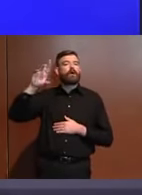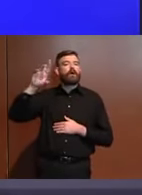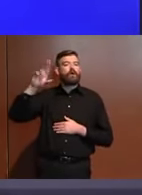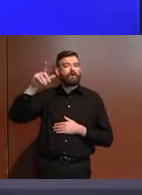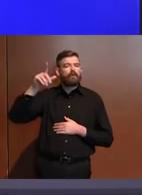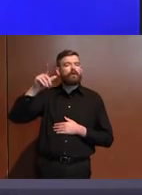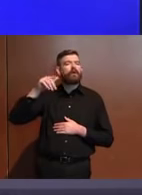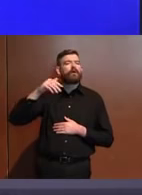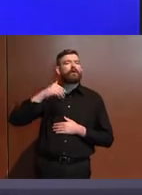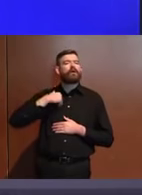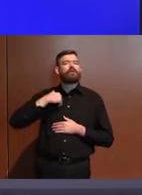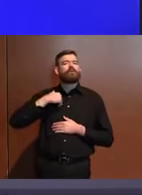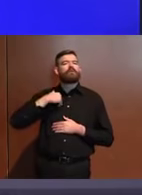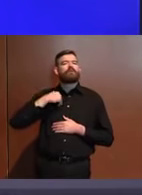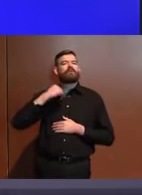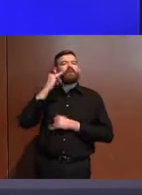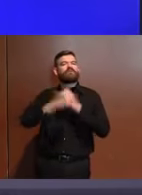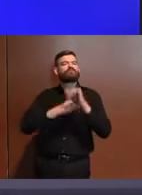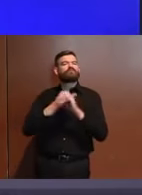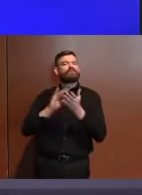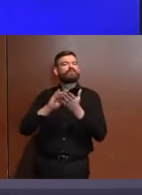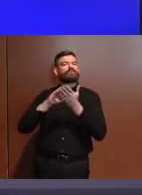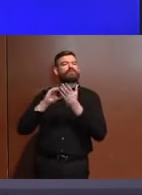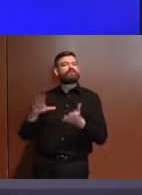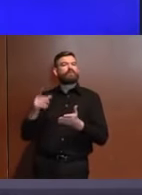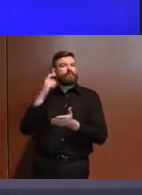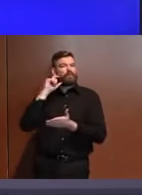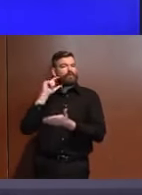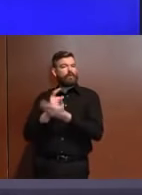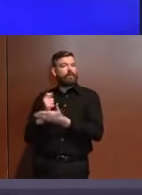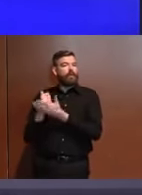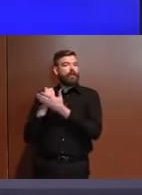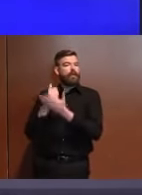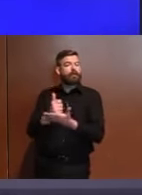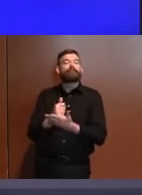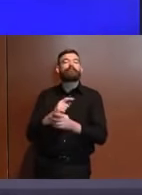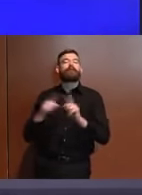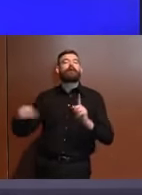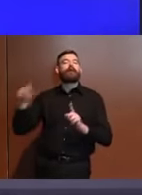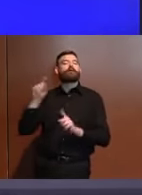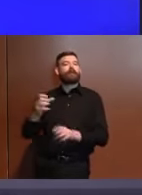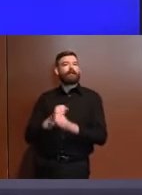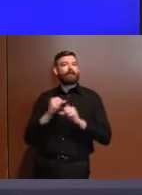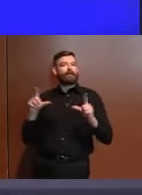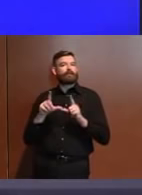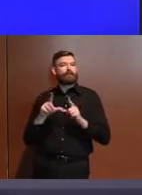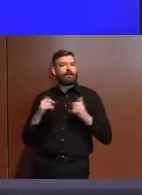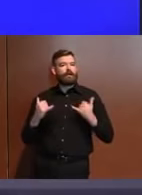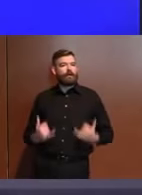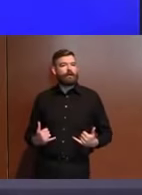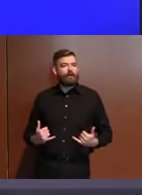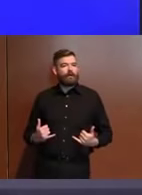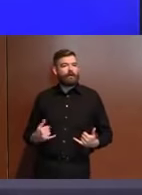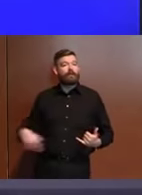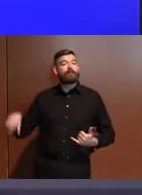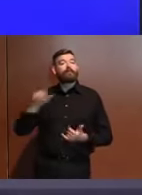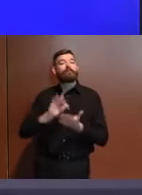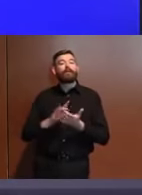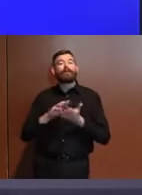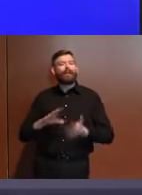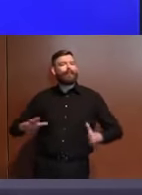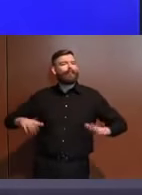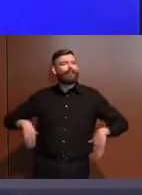hospitals, but they need to fast-track their licenses. Do you know if that's something you'd be willing to do or looked into?